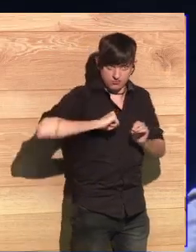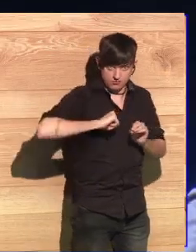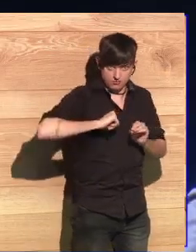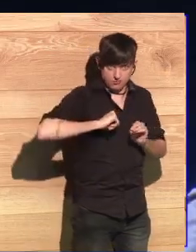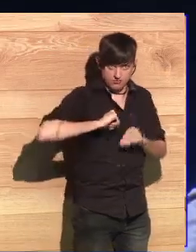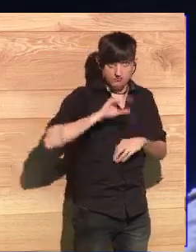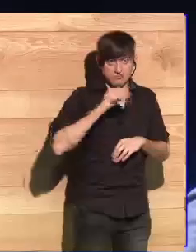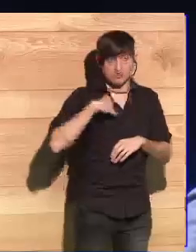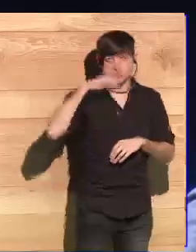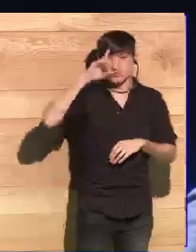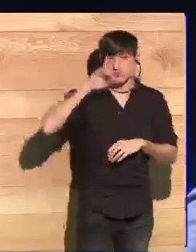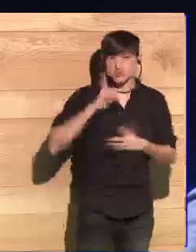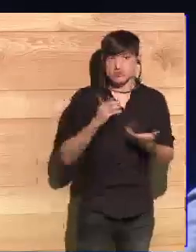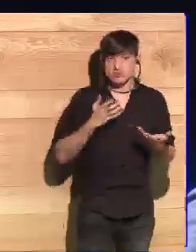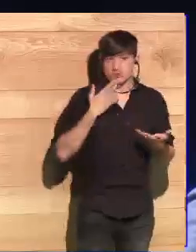Inside yourself?